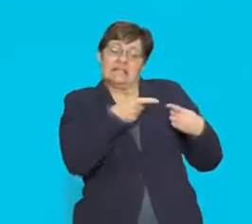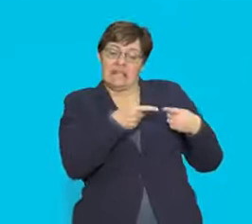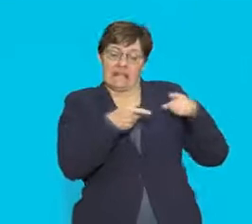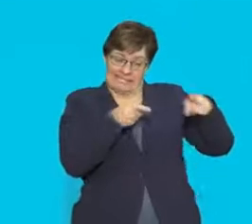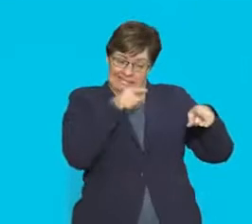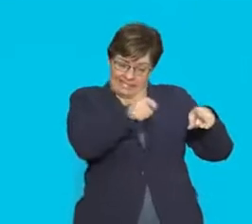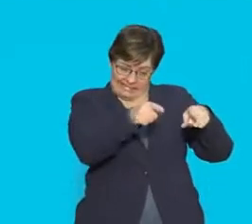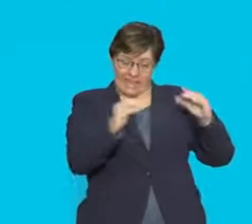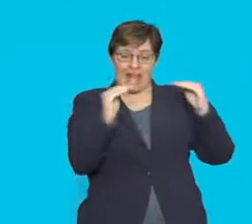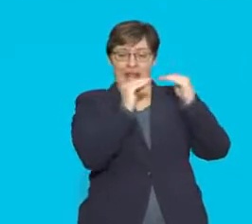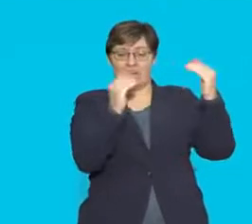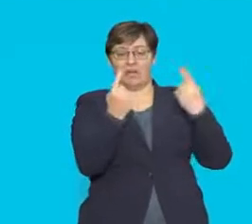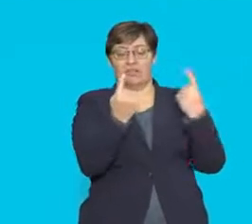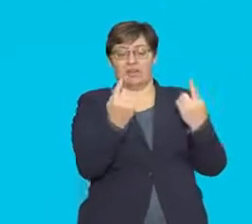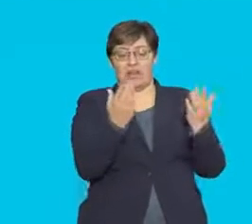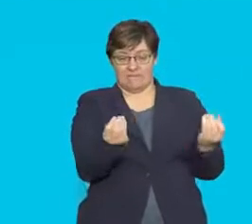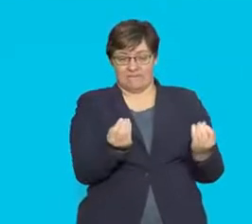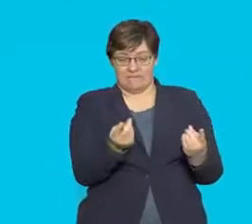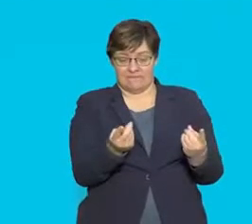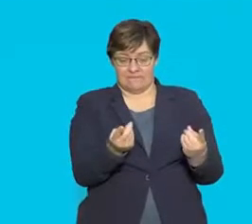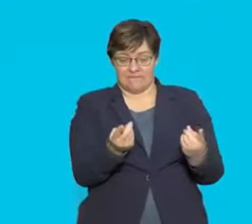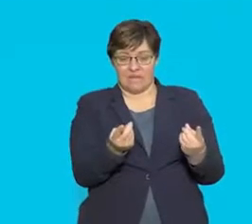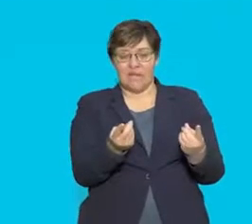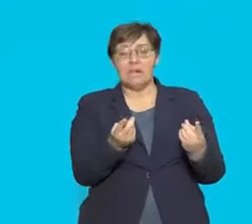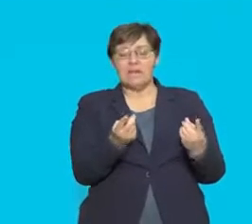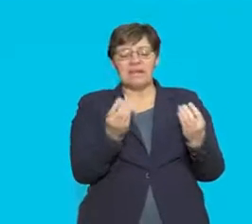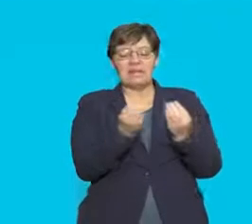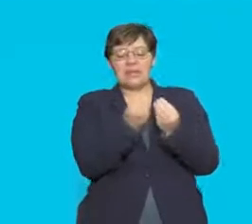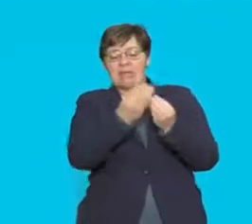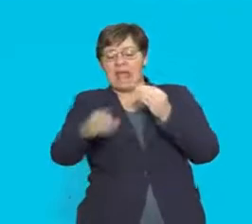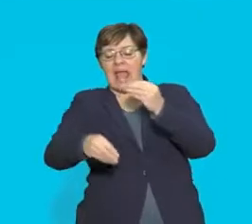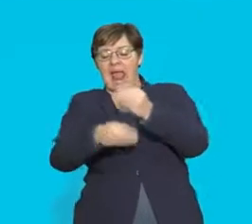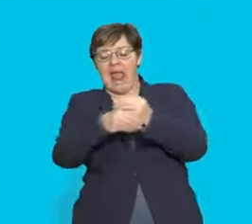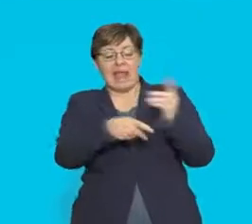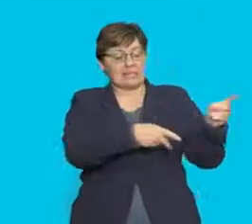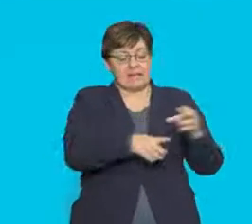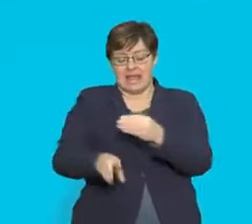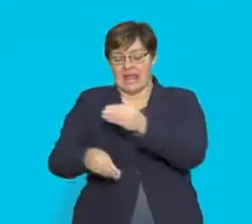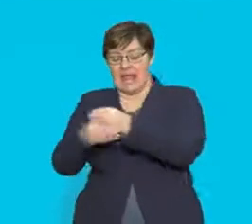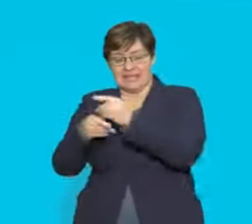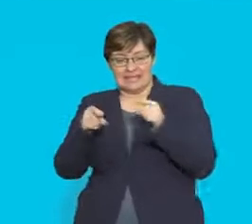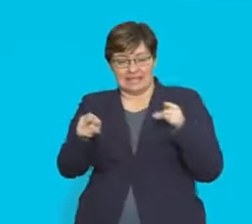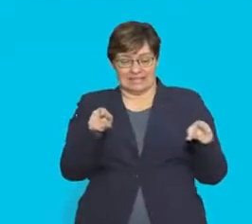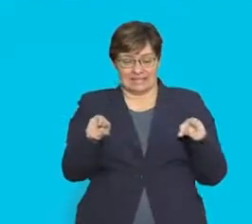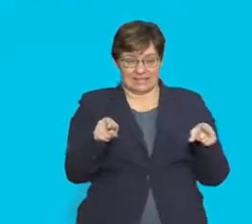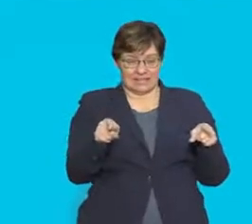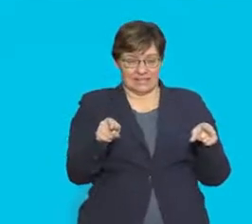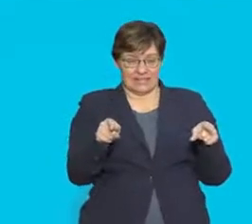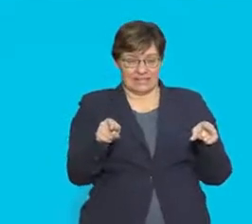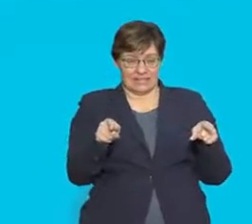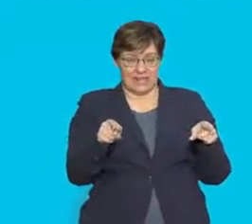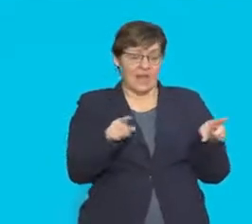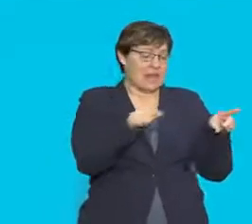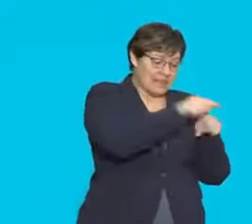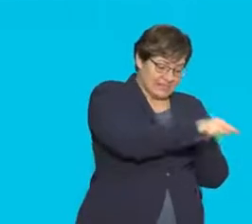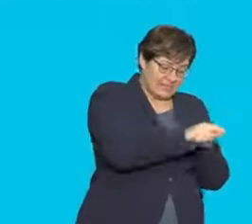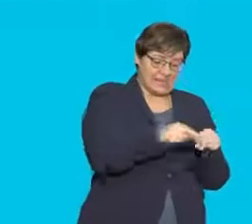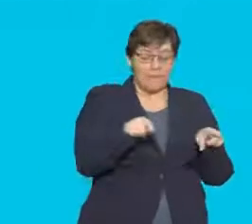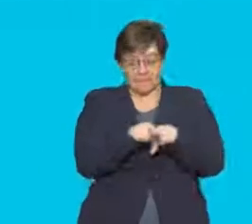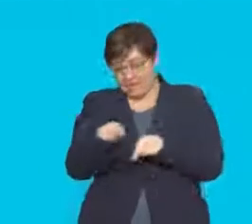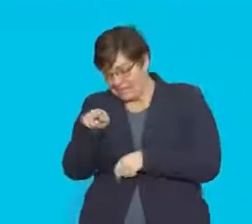things are equal to each add, then if I add something else, right, but that something must be the same on